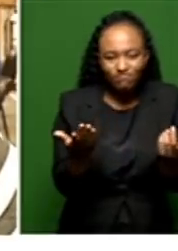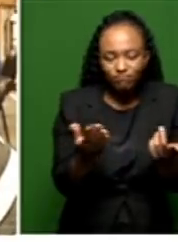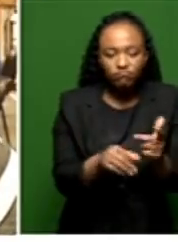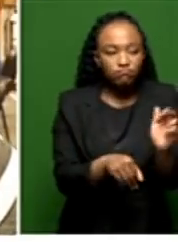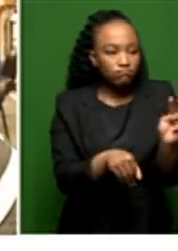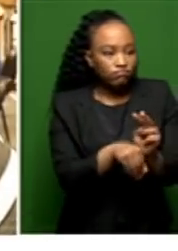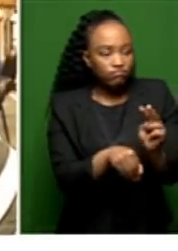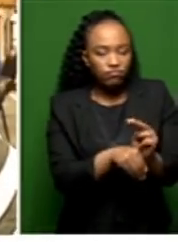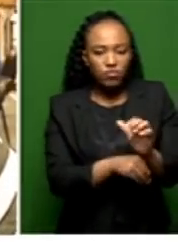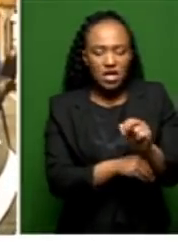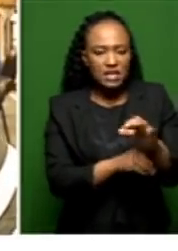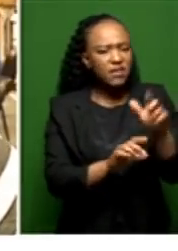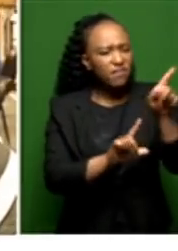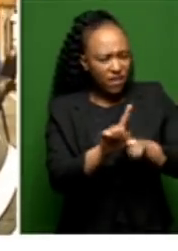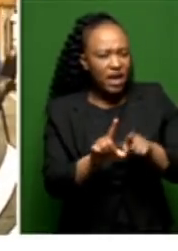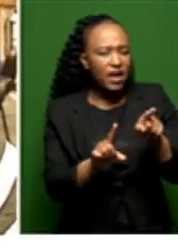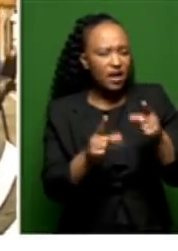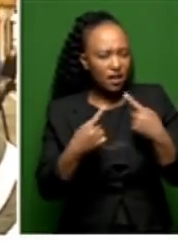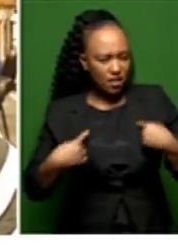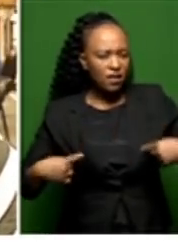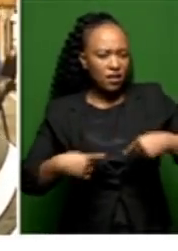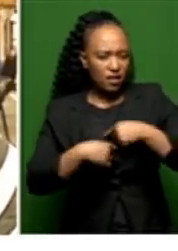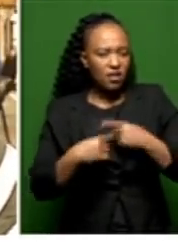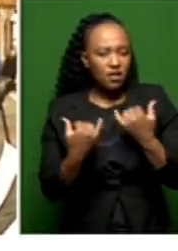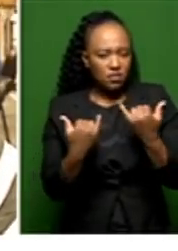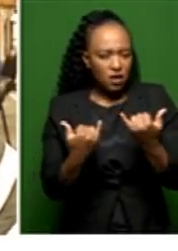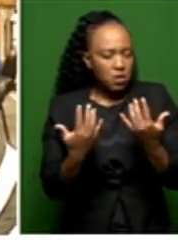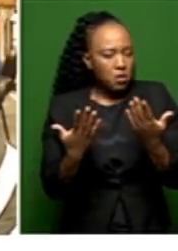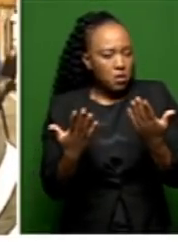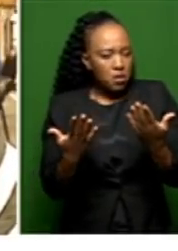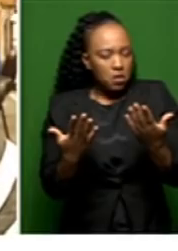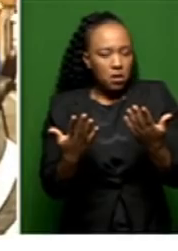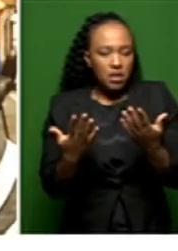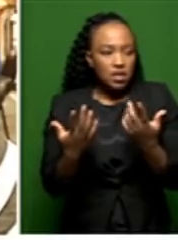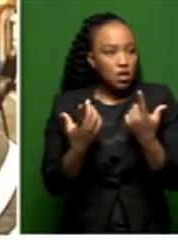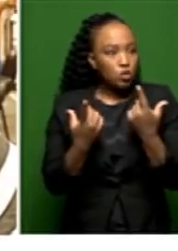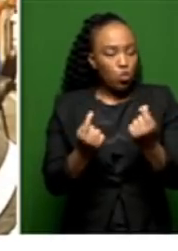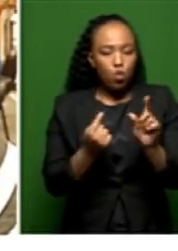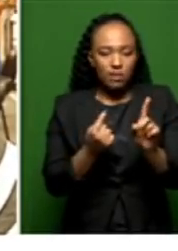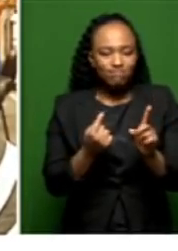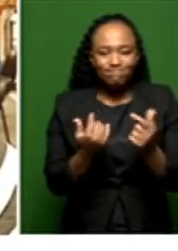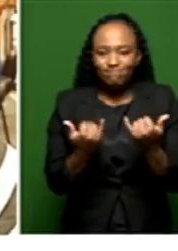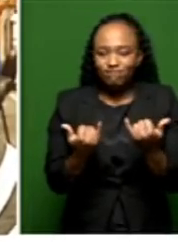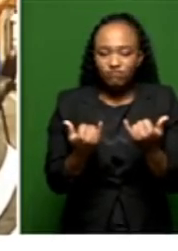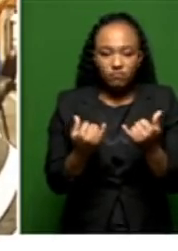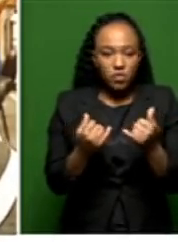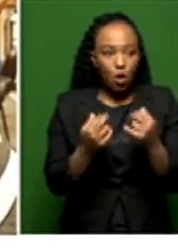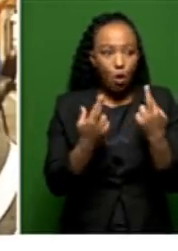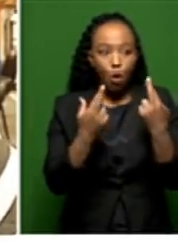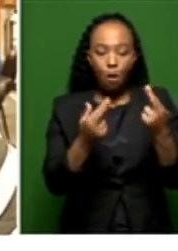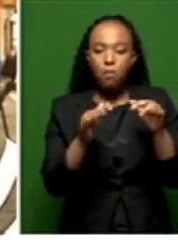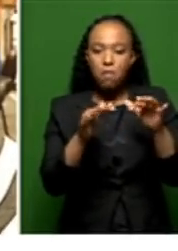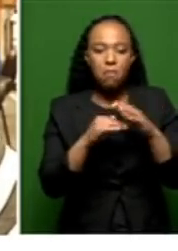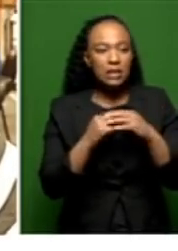the ANC fails us. And because of this, it really kind of does this thing where it puts the hopes of people